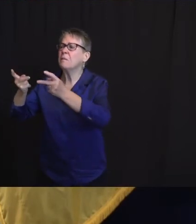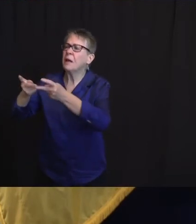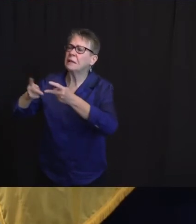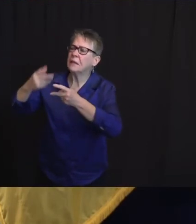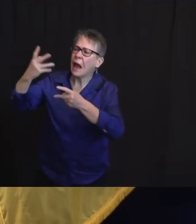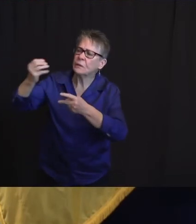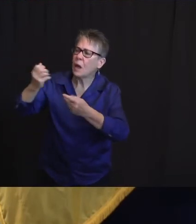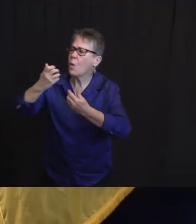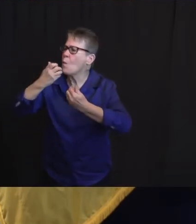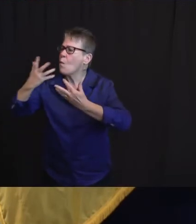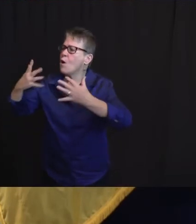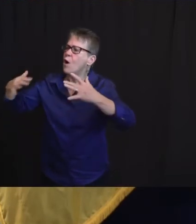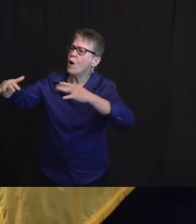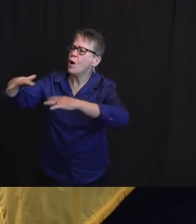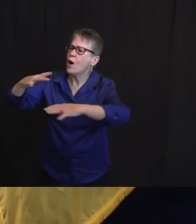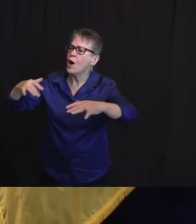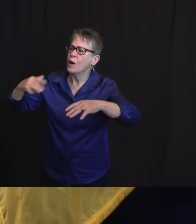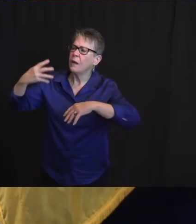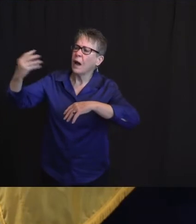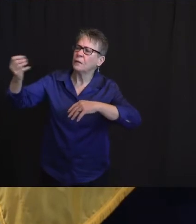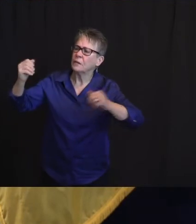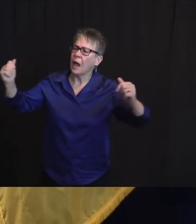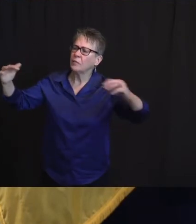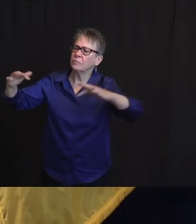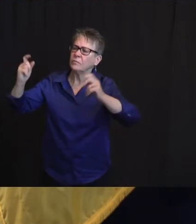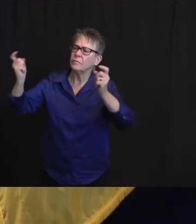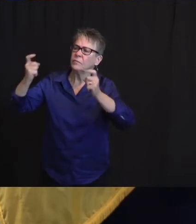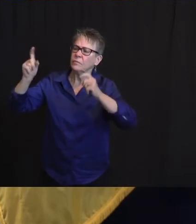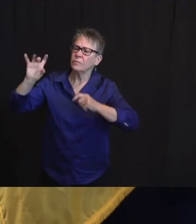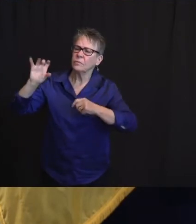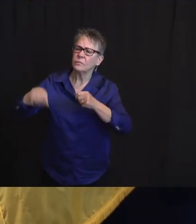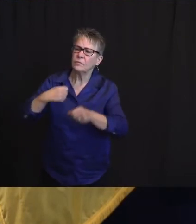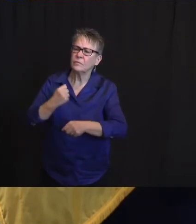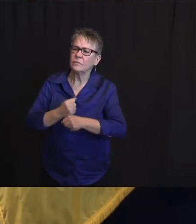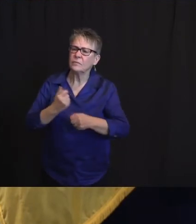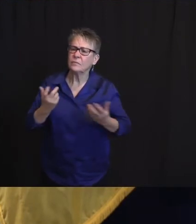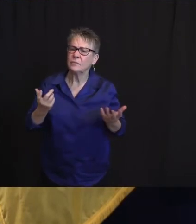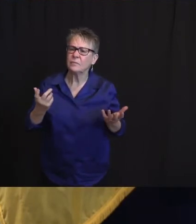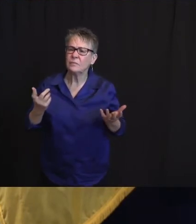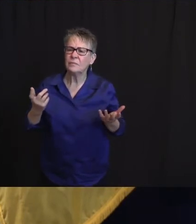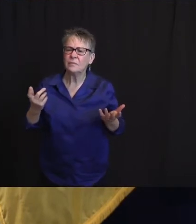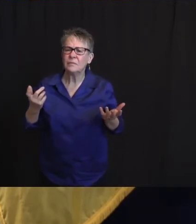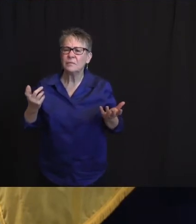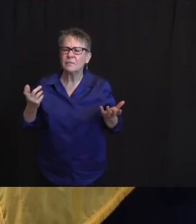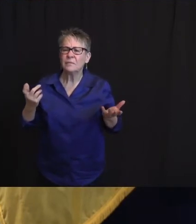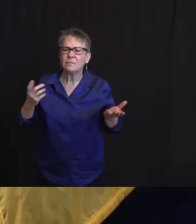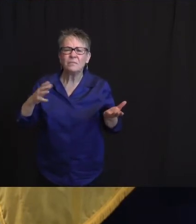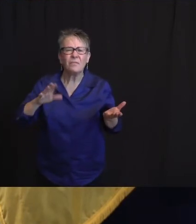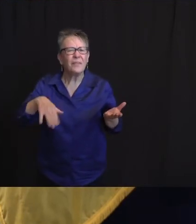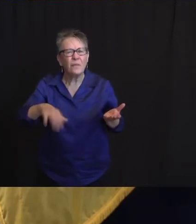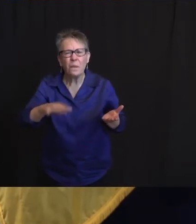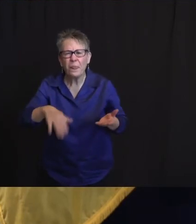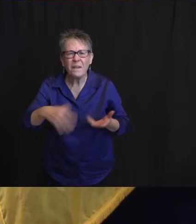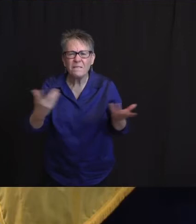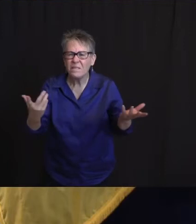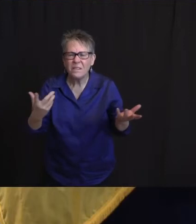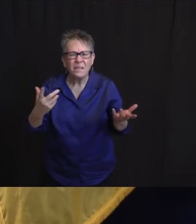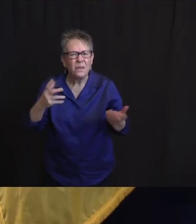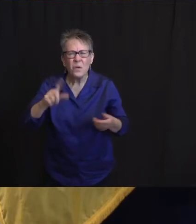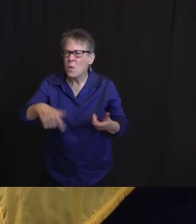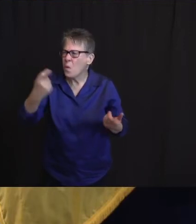me to fathom that. I mean, I don't know, where are you if you're doing that? You've been under a rock for 10 months. It just